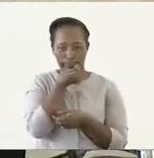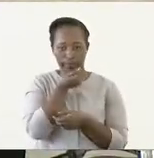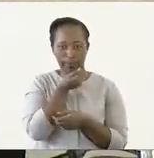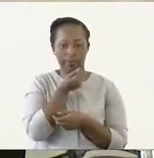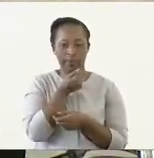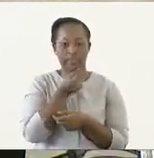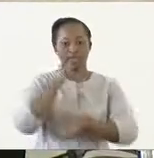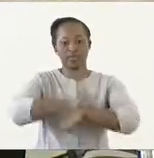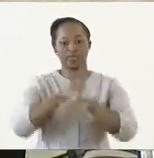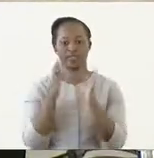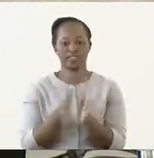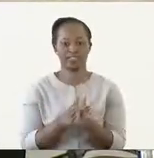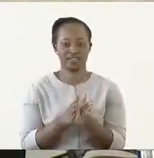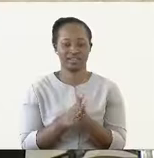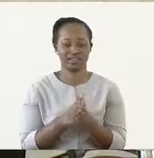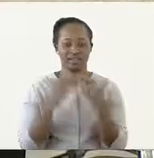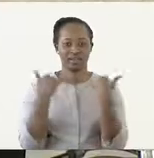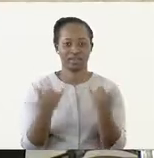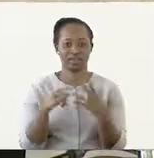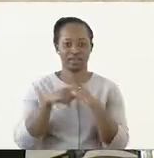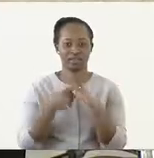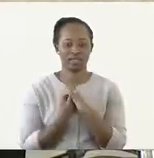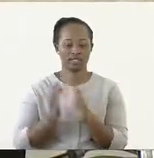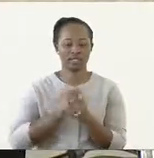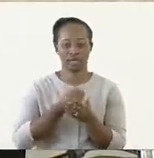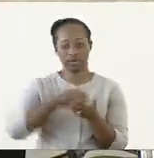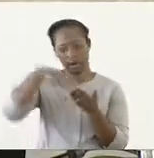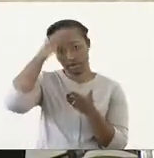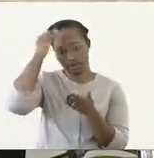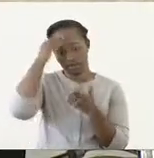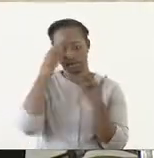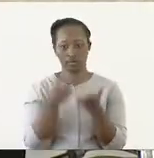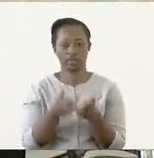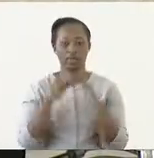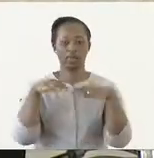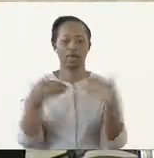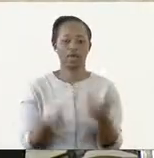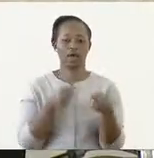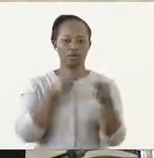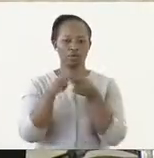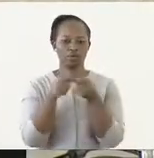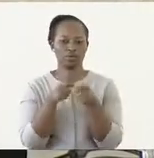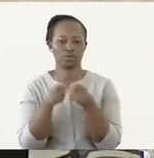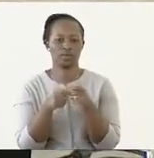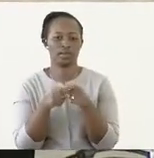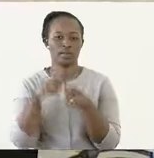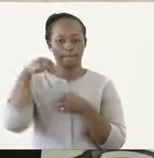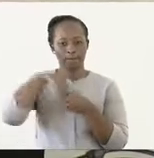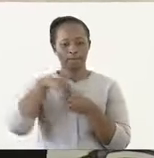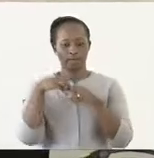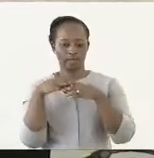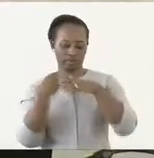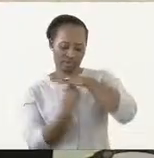So student, let's start our lesson of today, how to control the internal